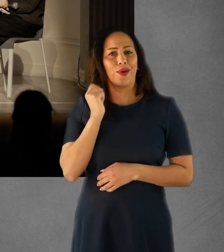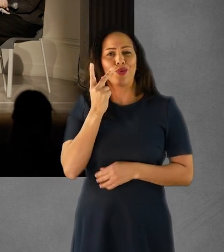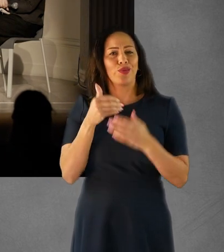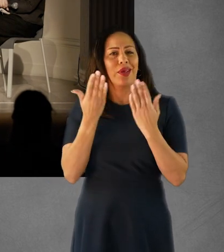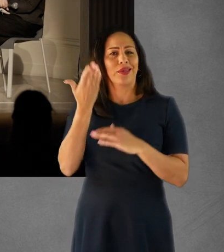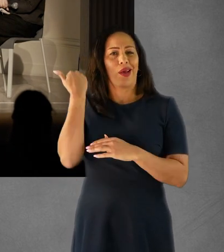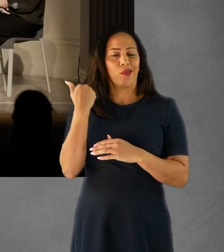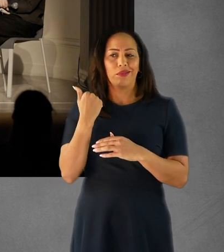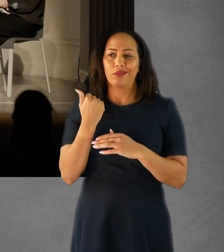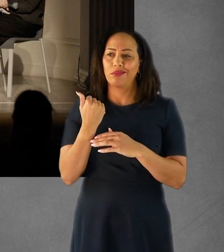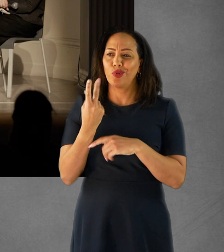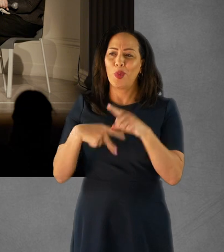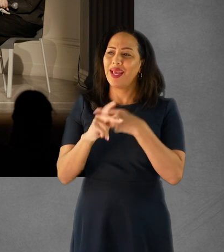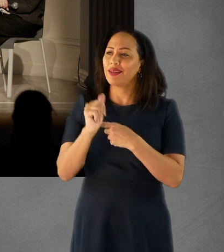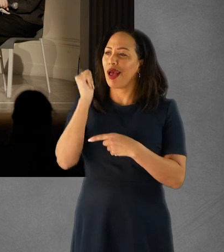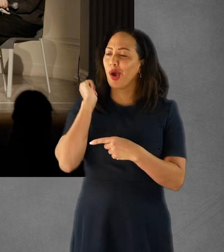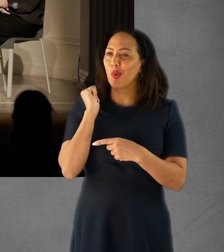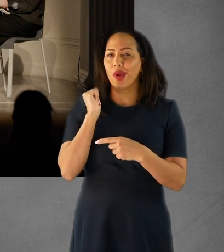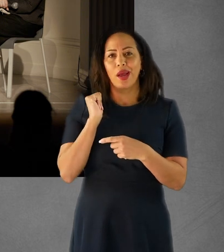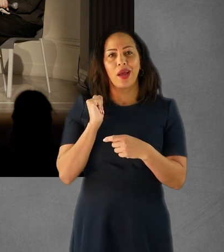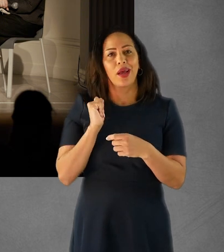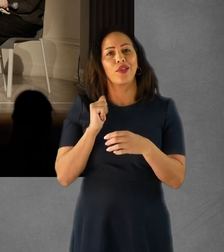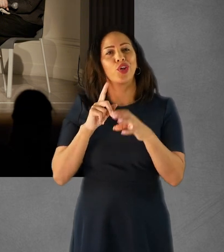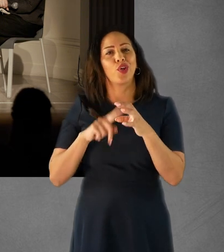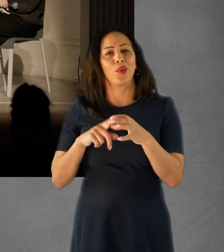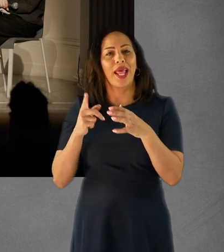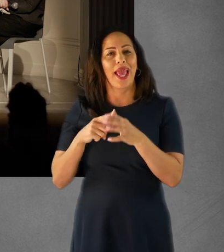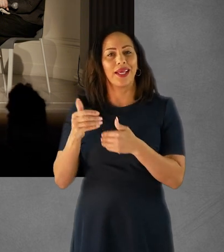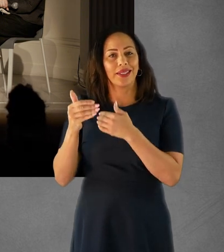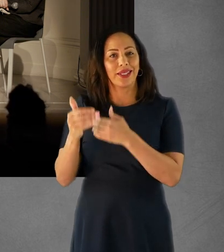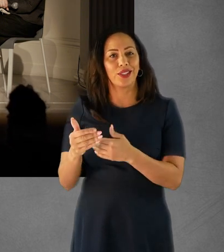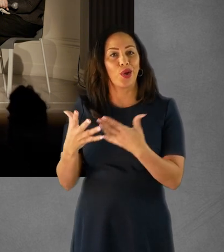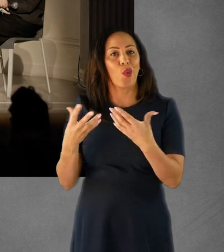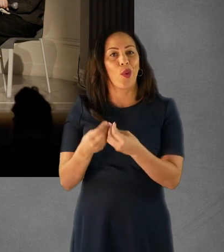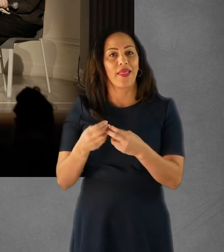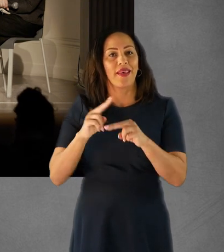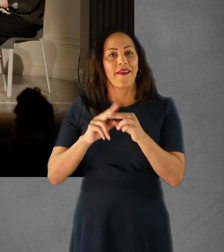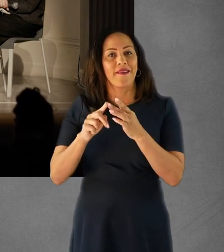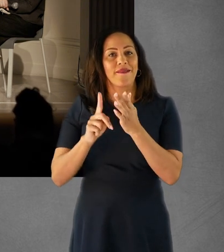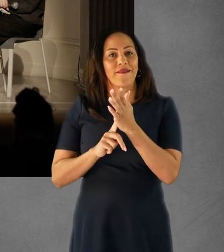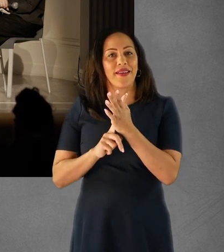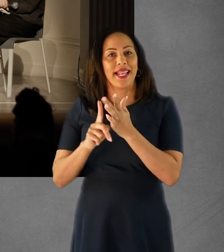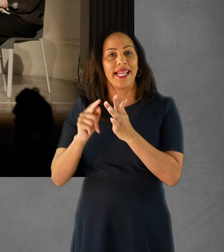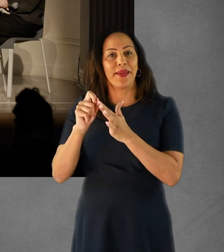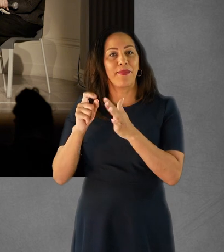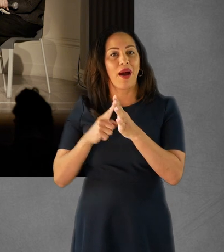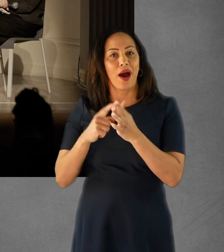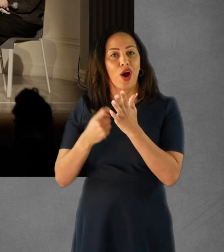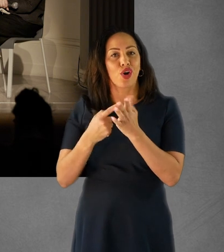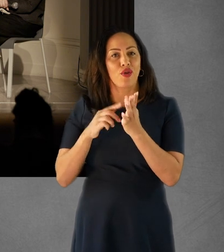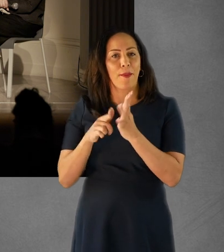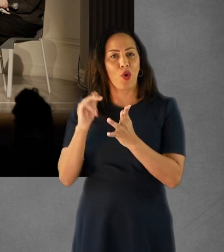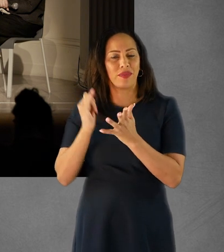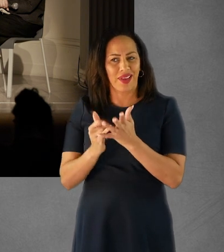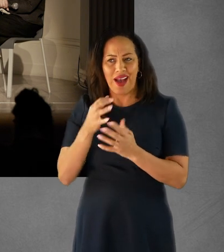Ramos, I asked you why all your work had to do with sex and death. Yes. So I wanted to ask you to start from sex